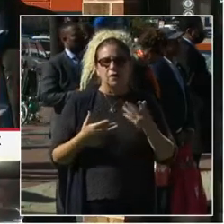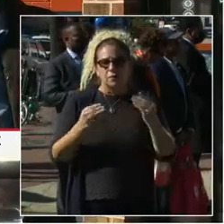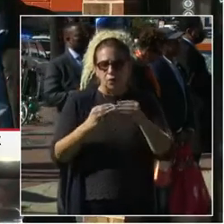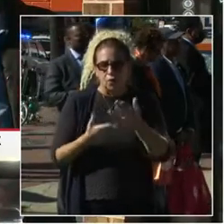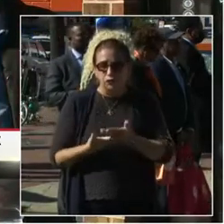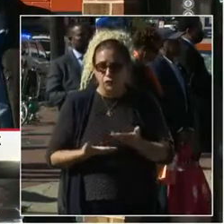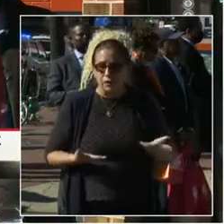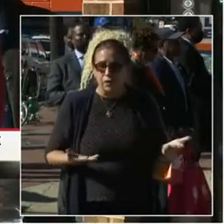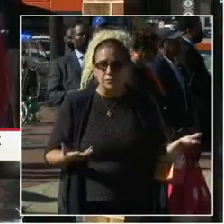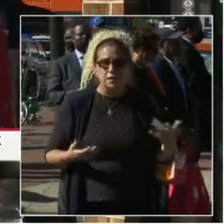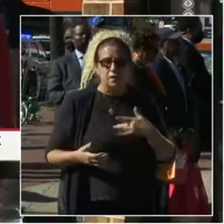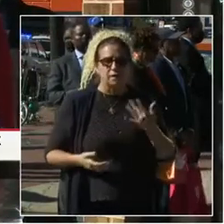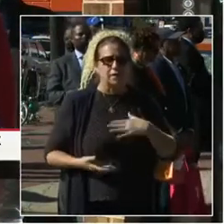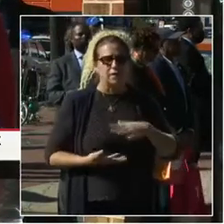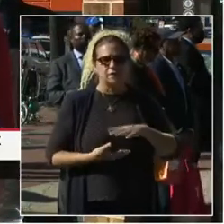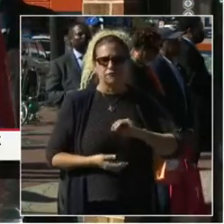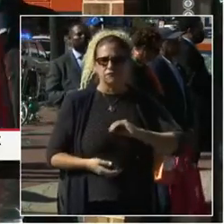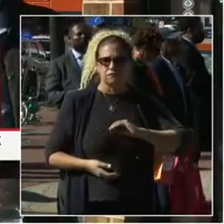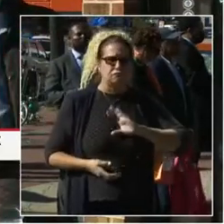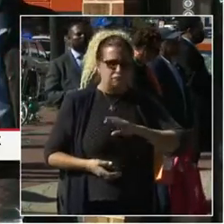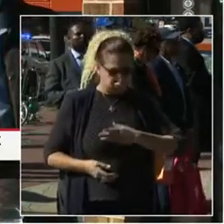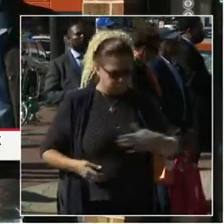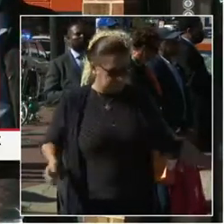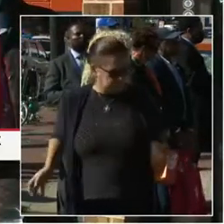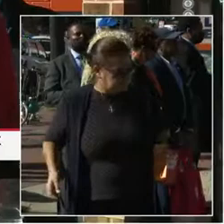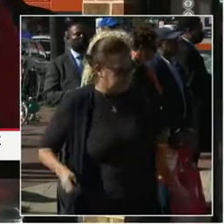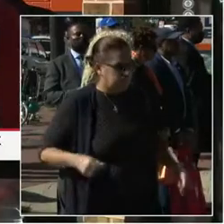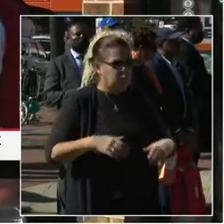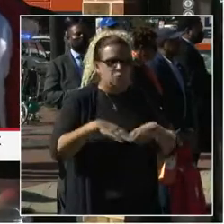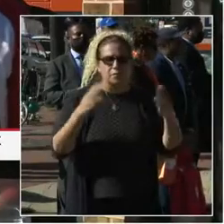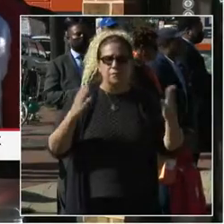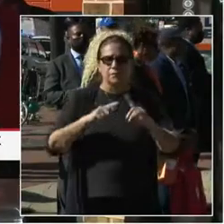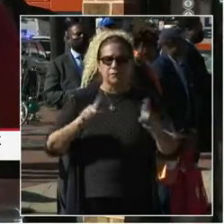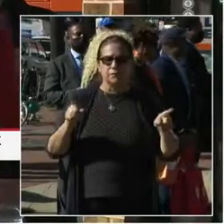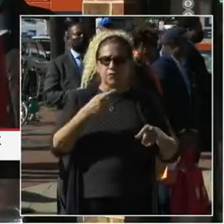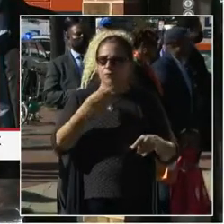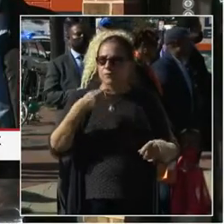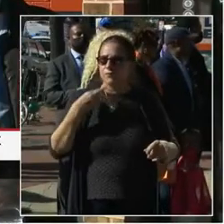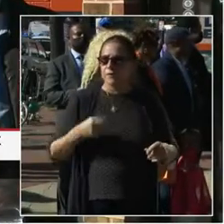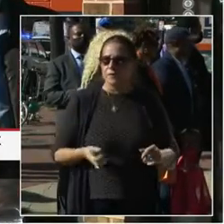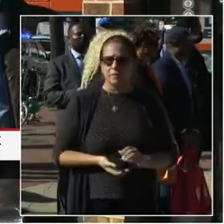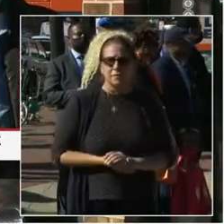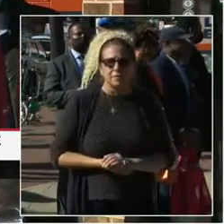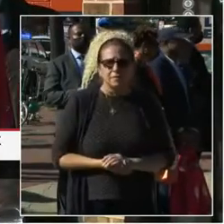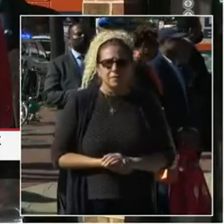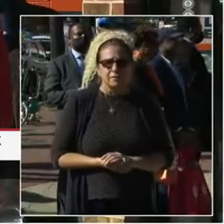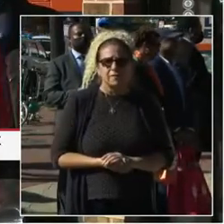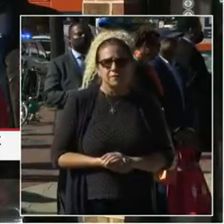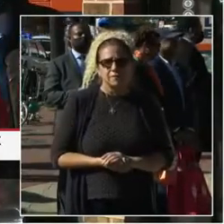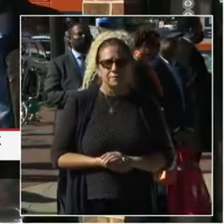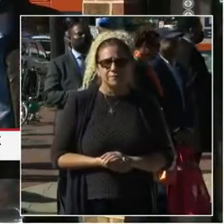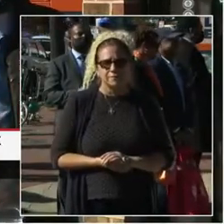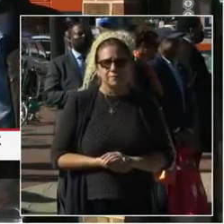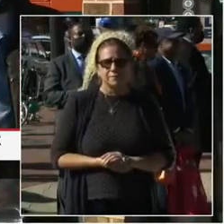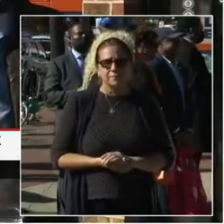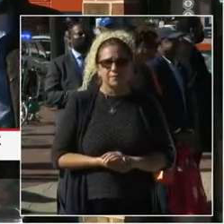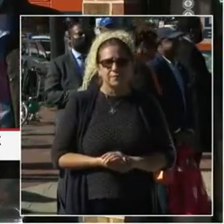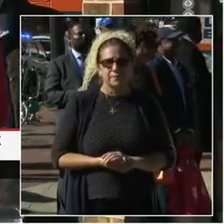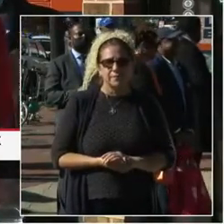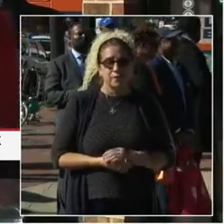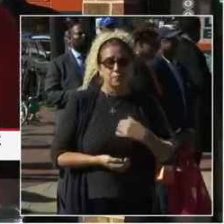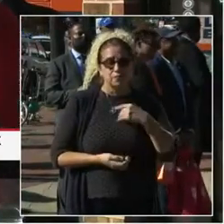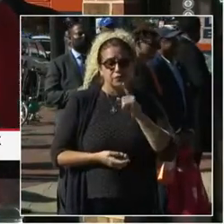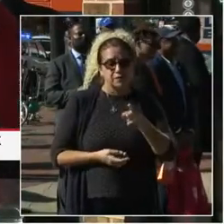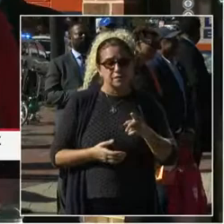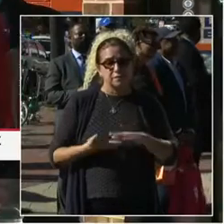these locations. And it really is exciting for us because we're also able to create jobs. We have over 100 employees that